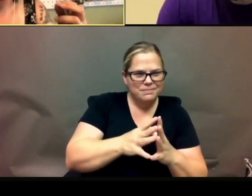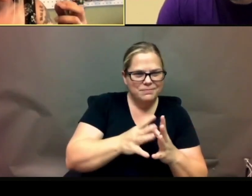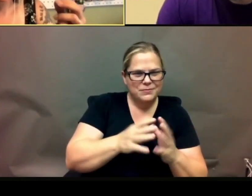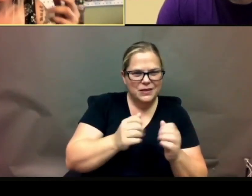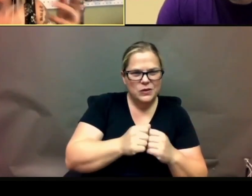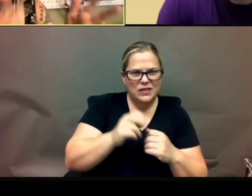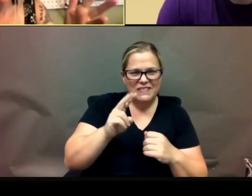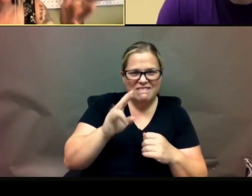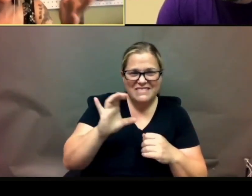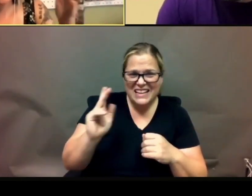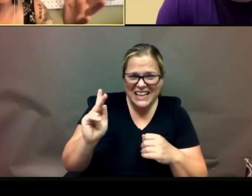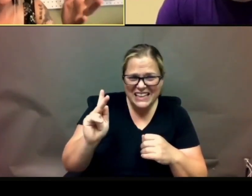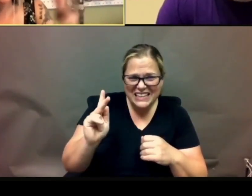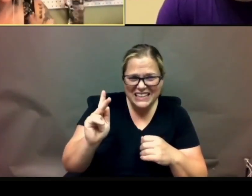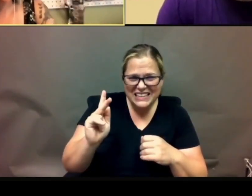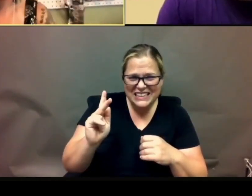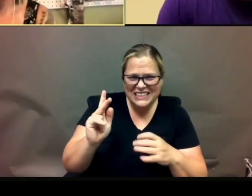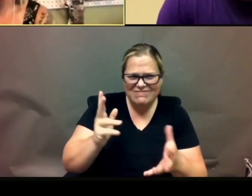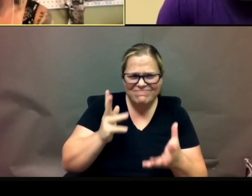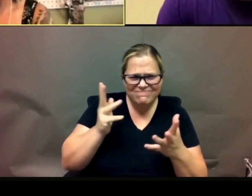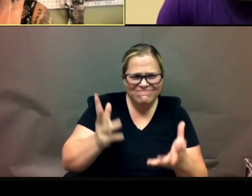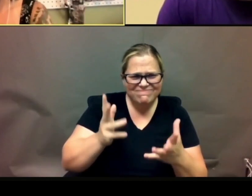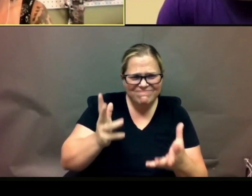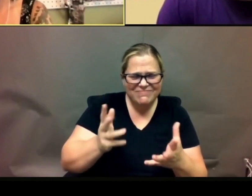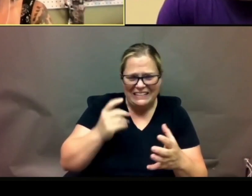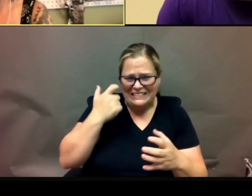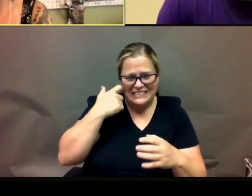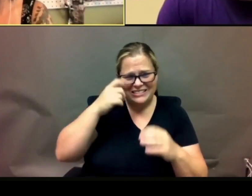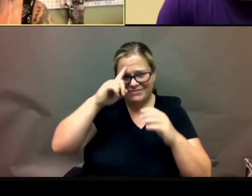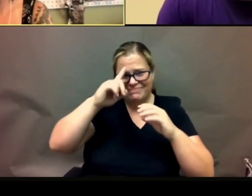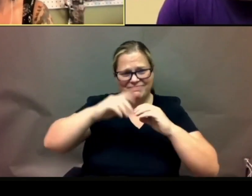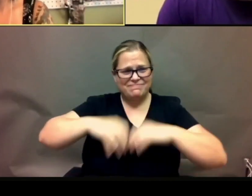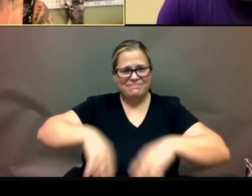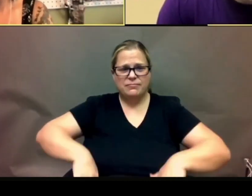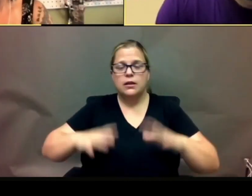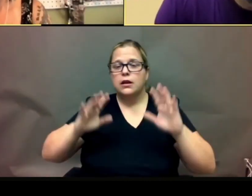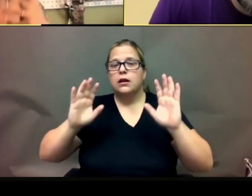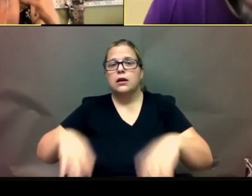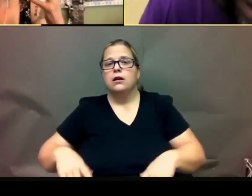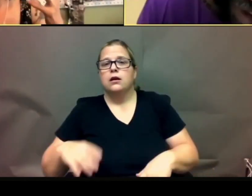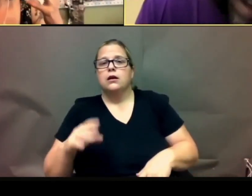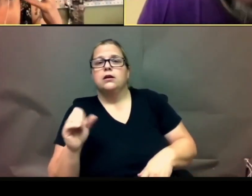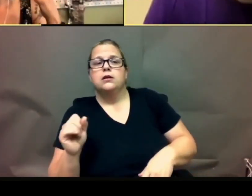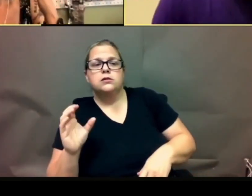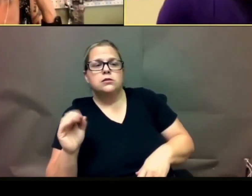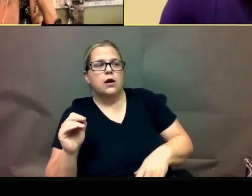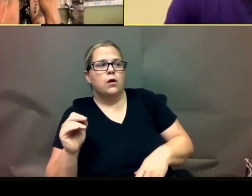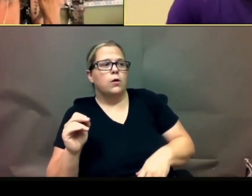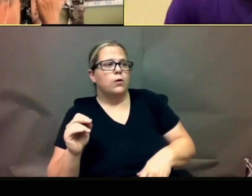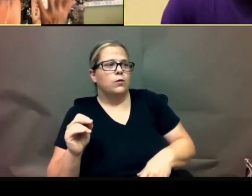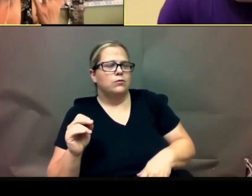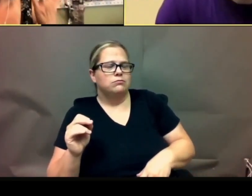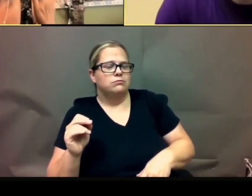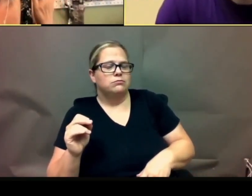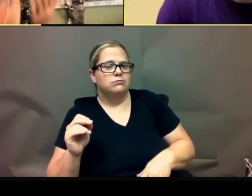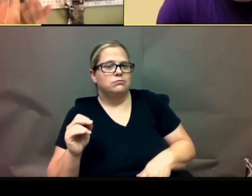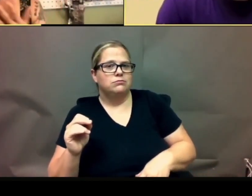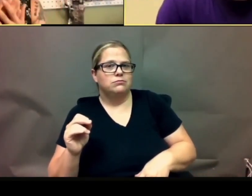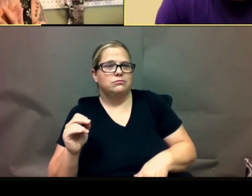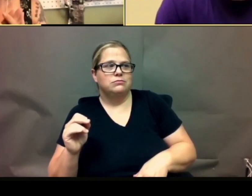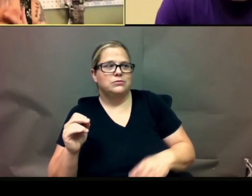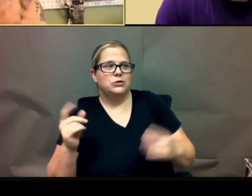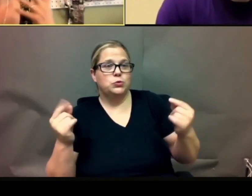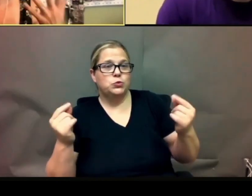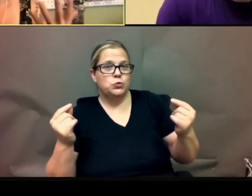Vic. Oh my gosh, y'all, I've lost my whole brain. But anyway, we were doing, they were talking about